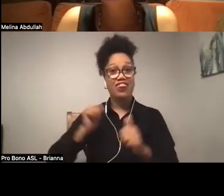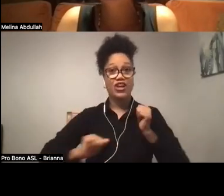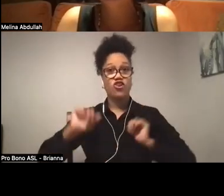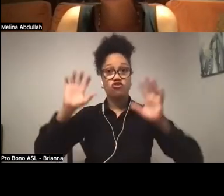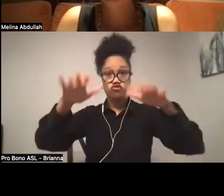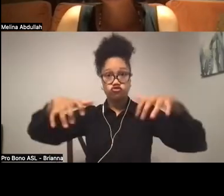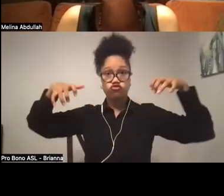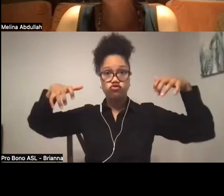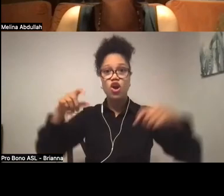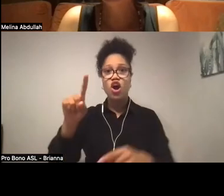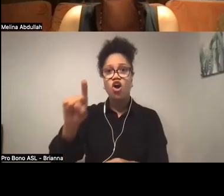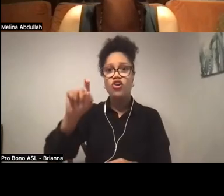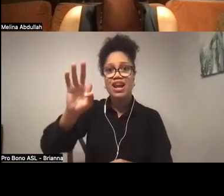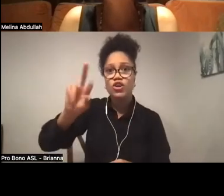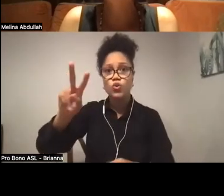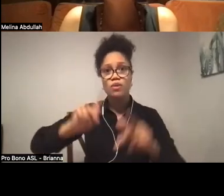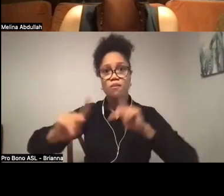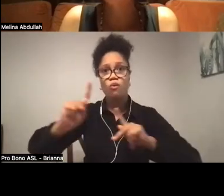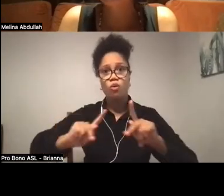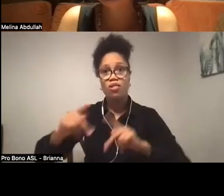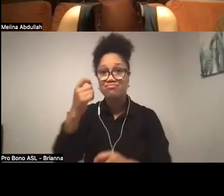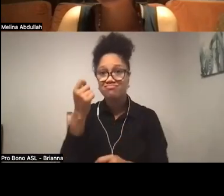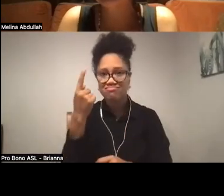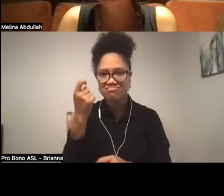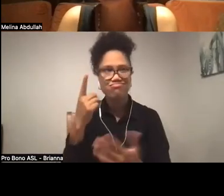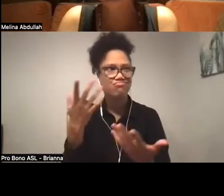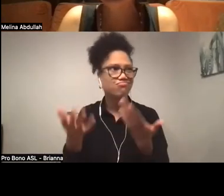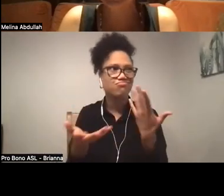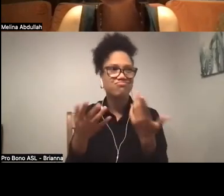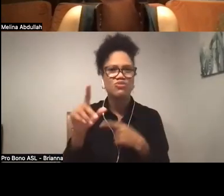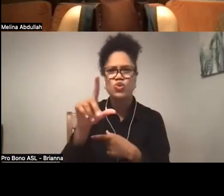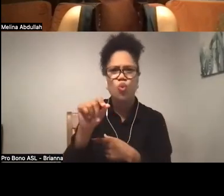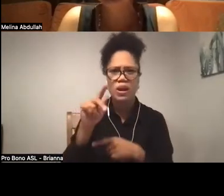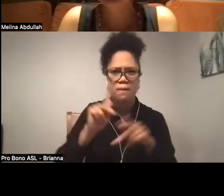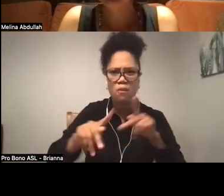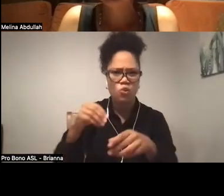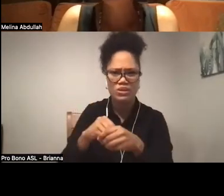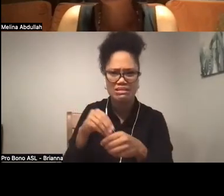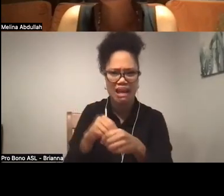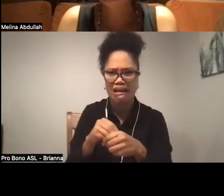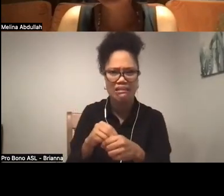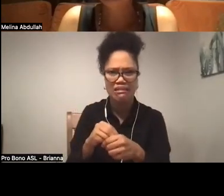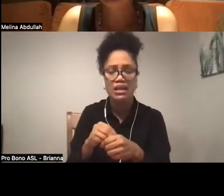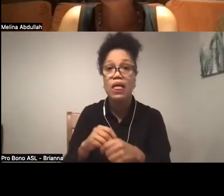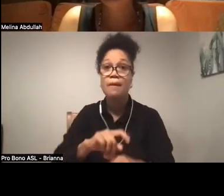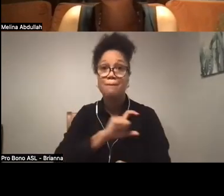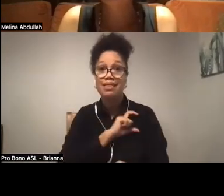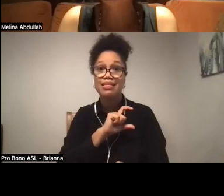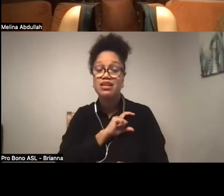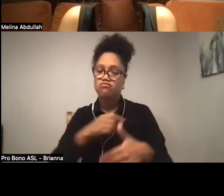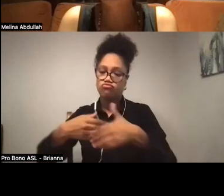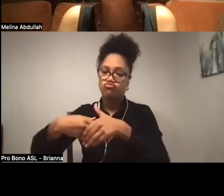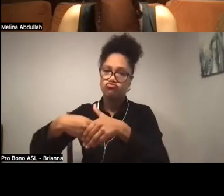192 people, that only had fewer than 20 people inside of it, the police came in